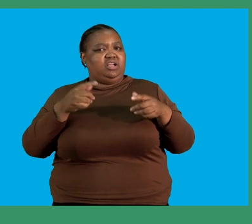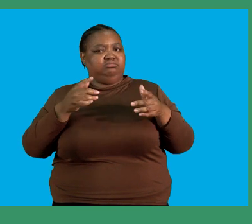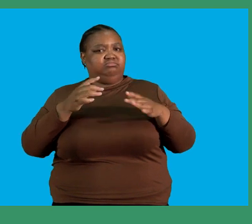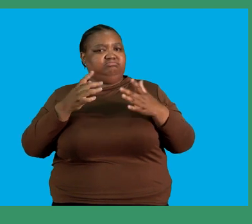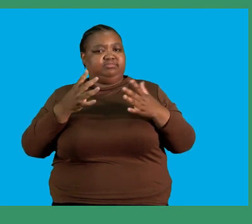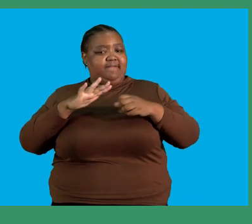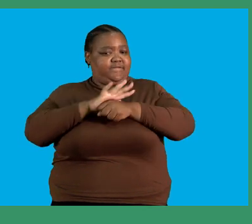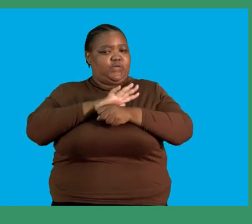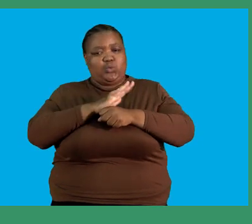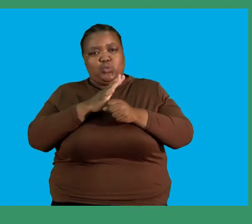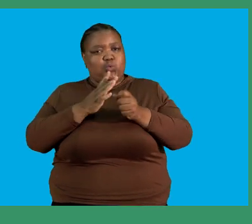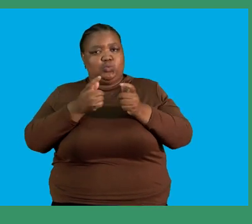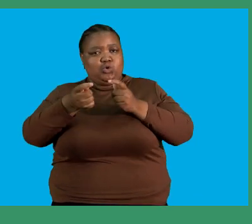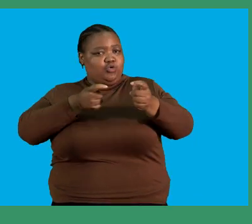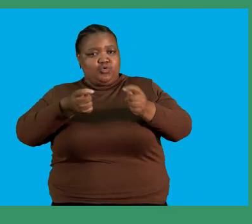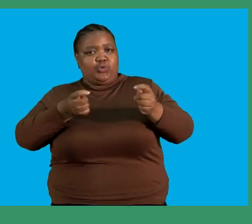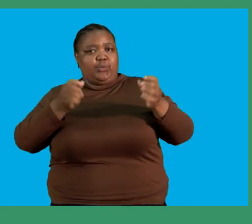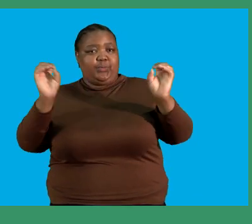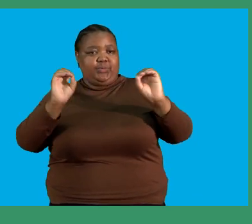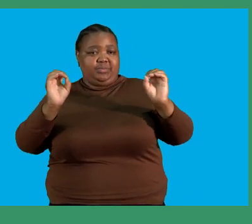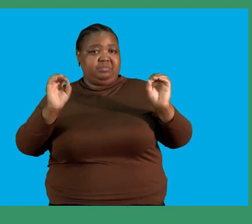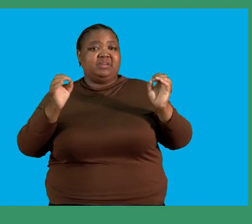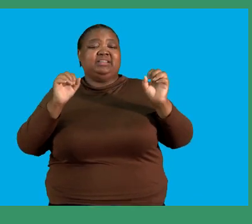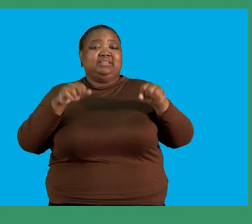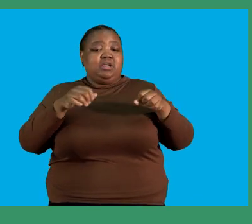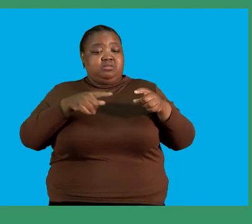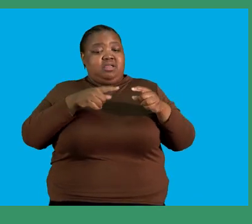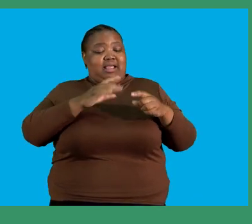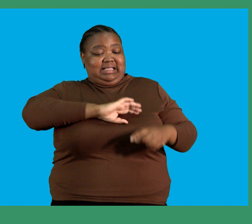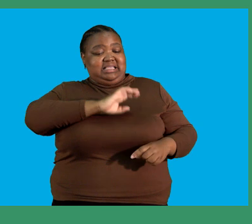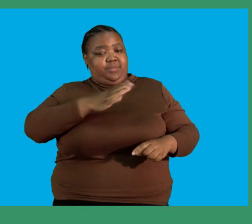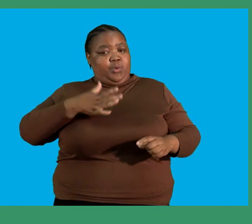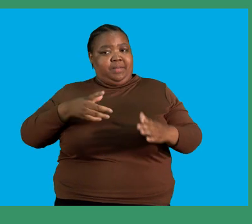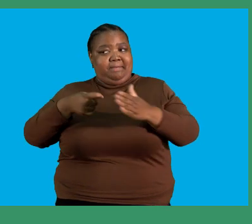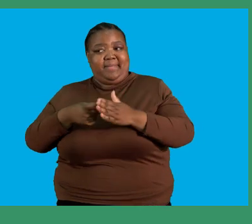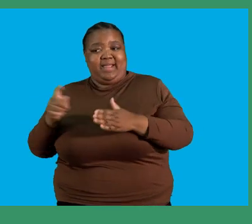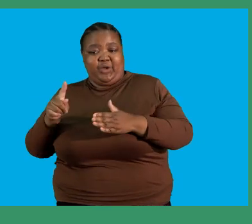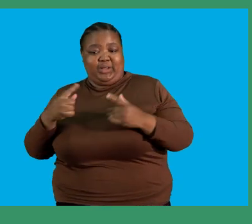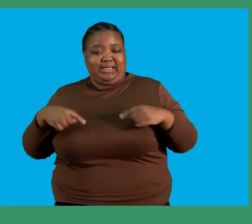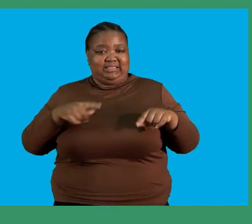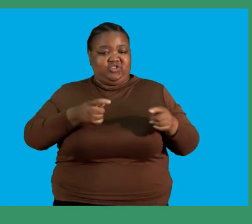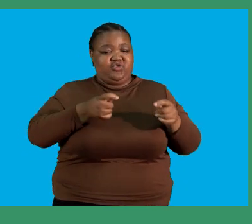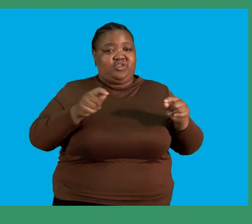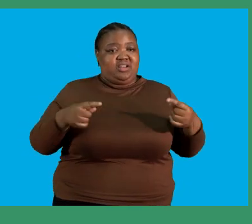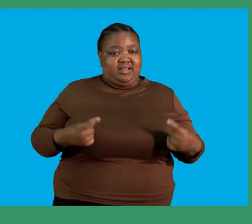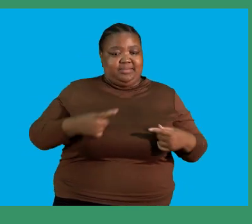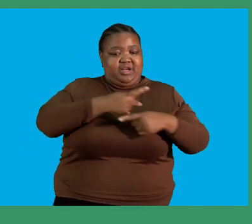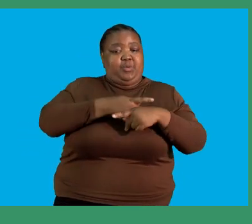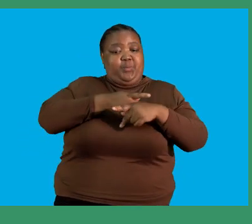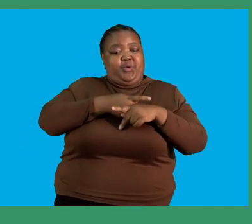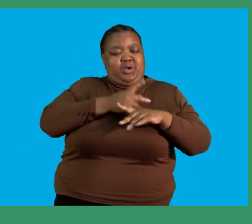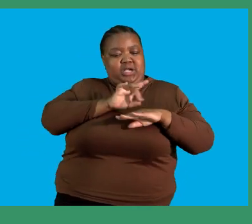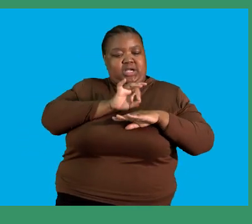what customers want to buy, but we can only influence them into buying the products that we sell. Now,